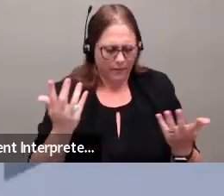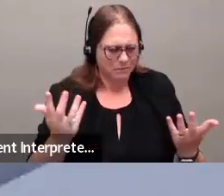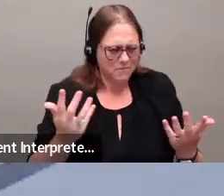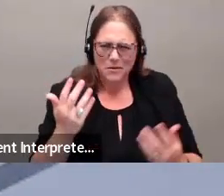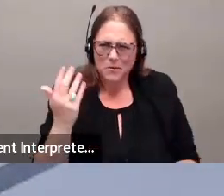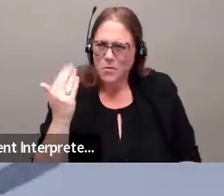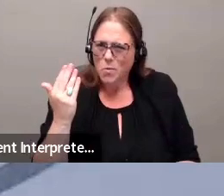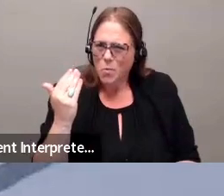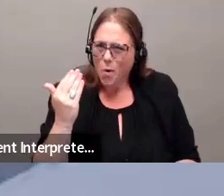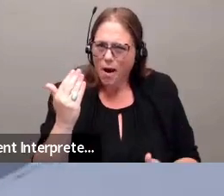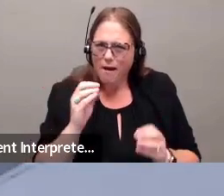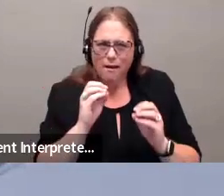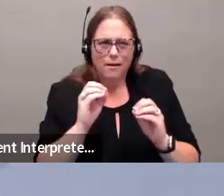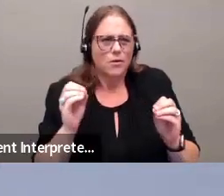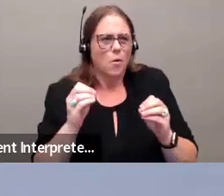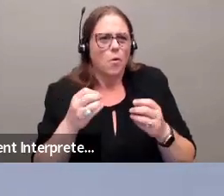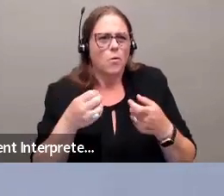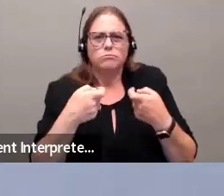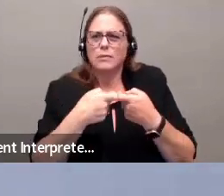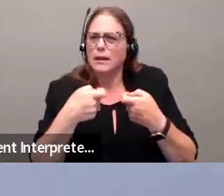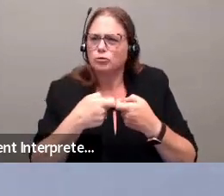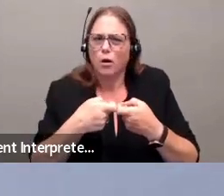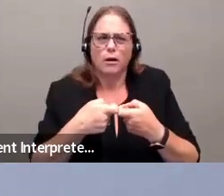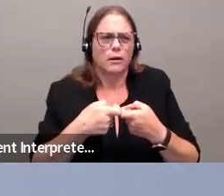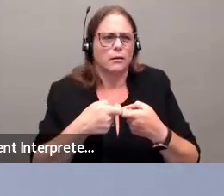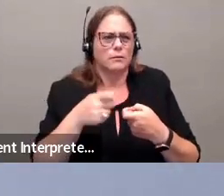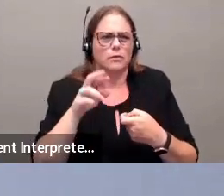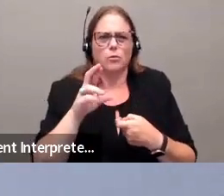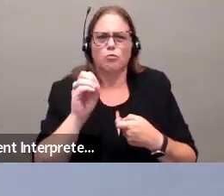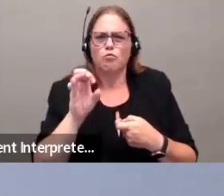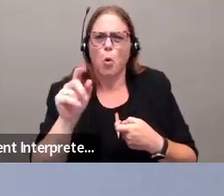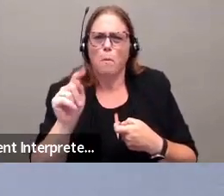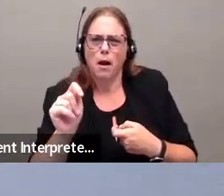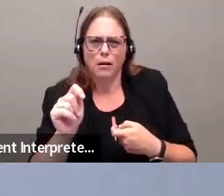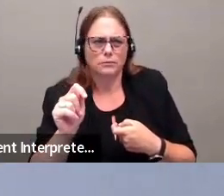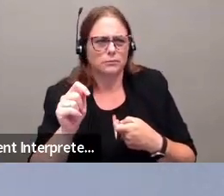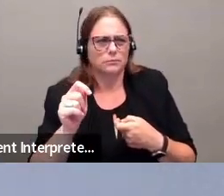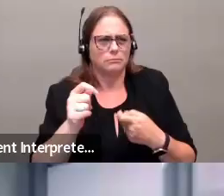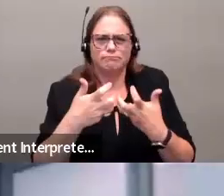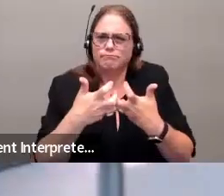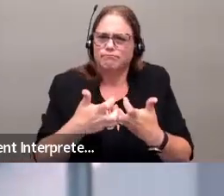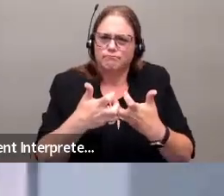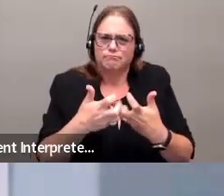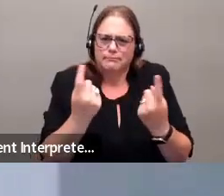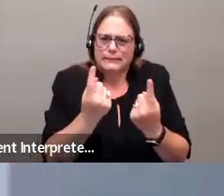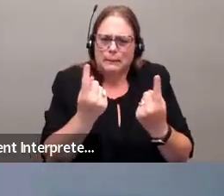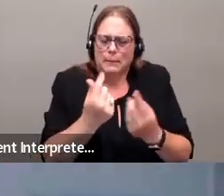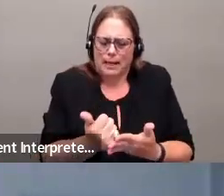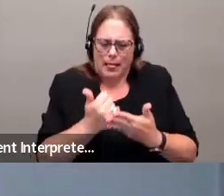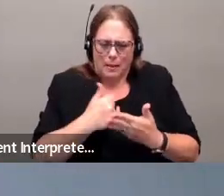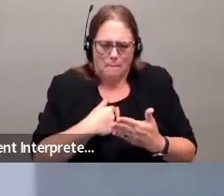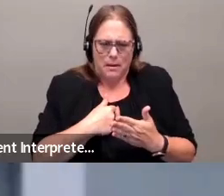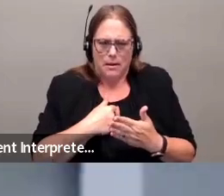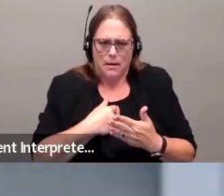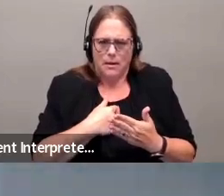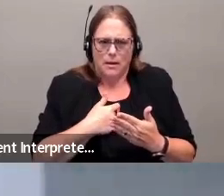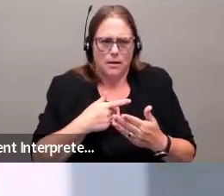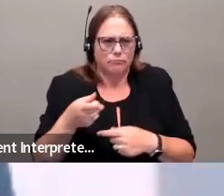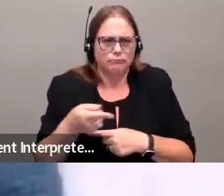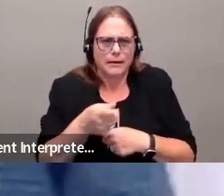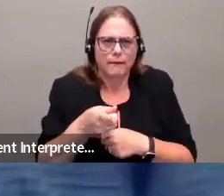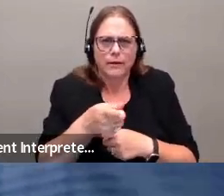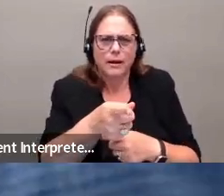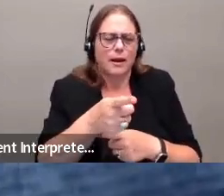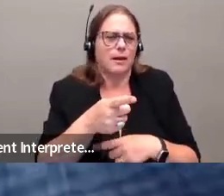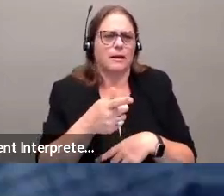kind of an electronic, kind of robotic device that could help you navigate, that could, find all the obstacles for you and